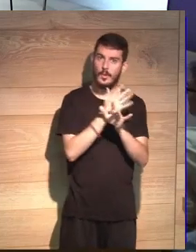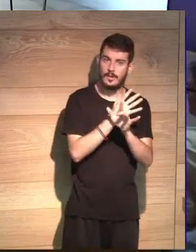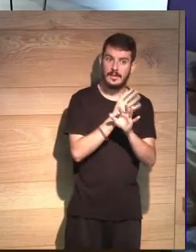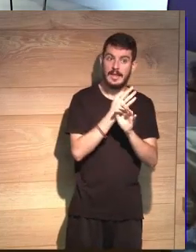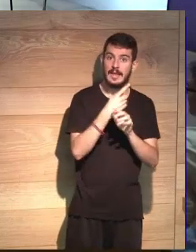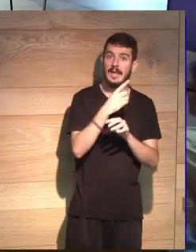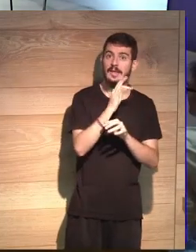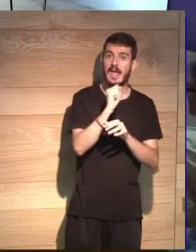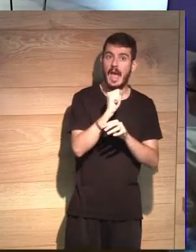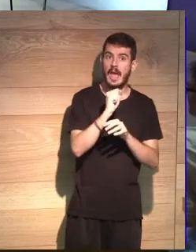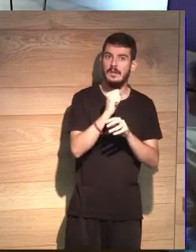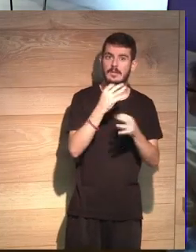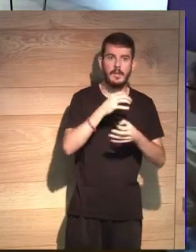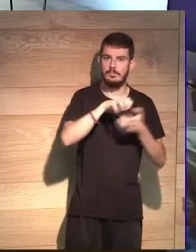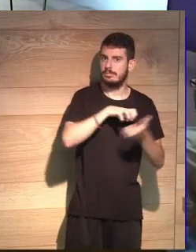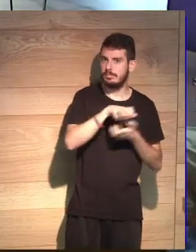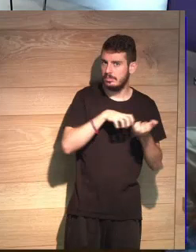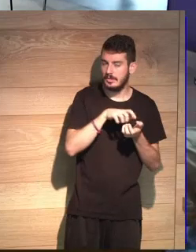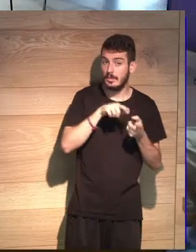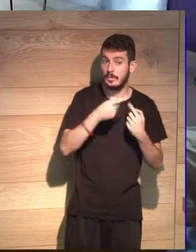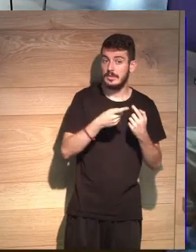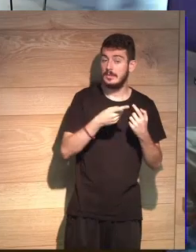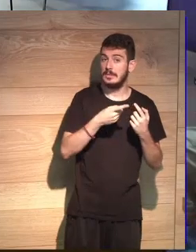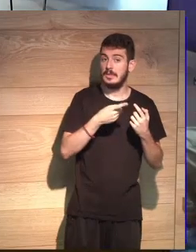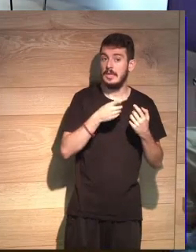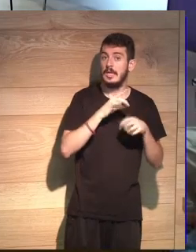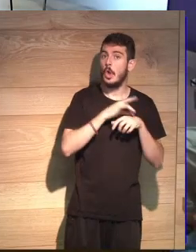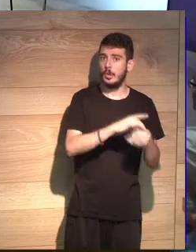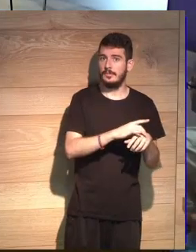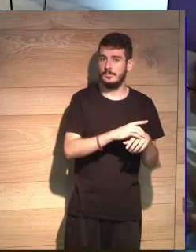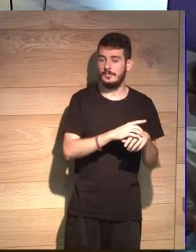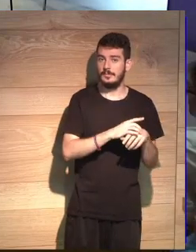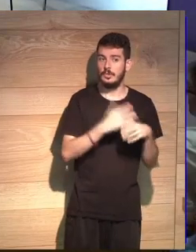mean you are a psychopath. That means you just wanted to try it on the game.